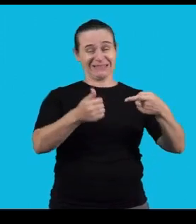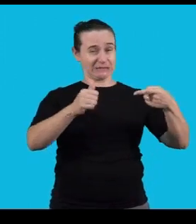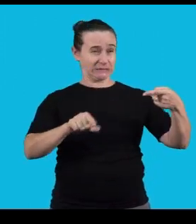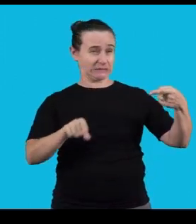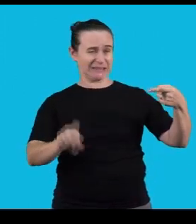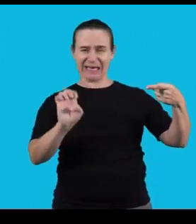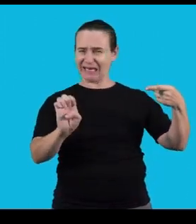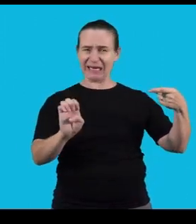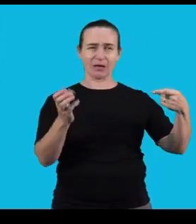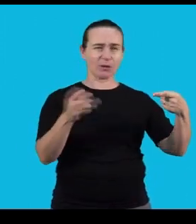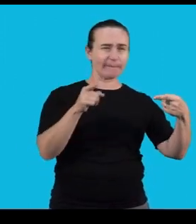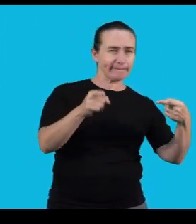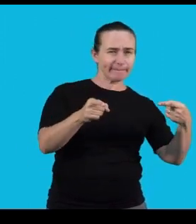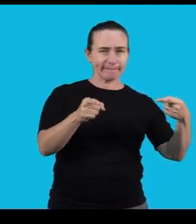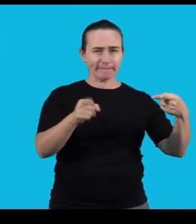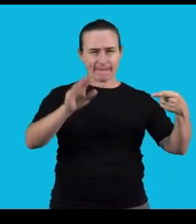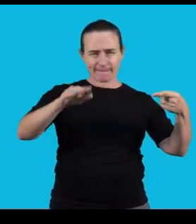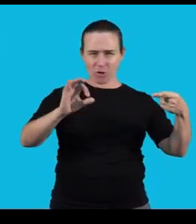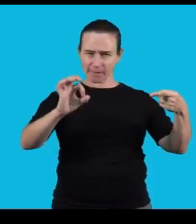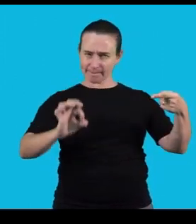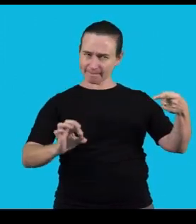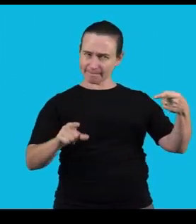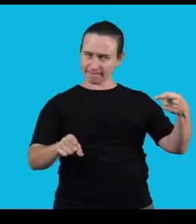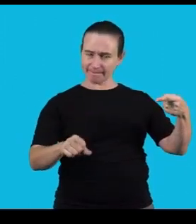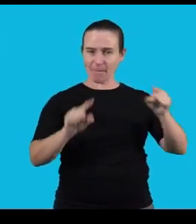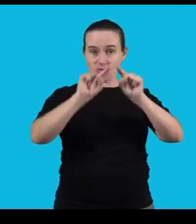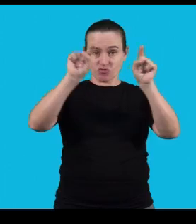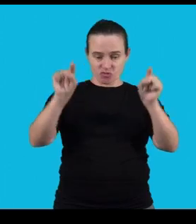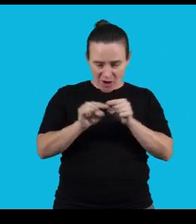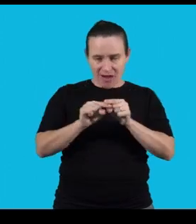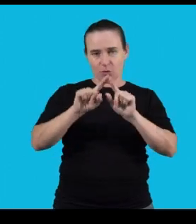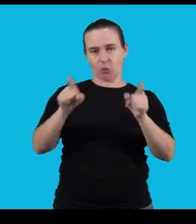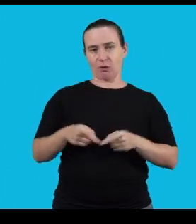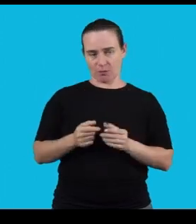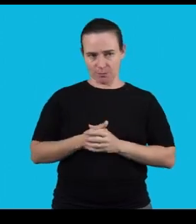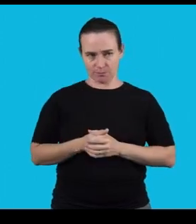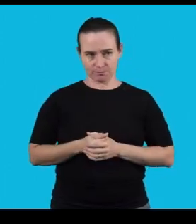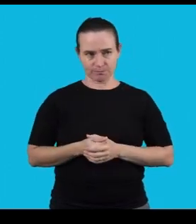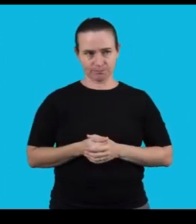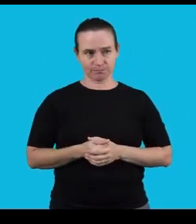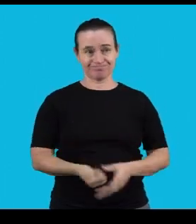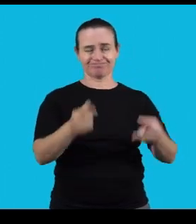E, we check this is the window, but it's the bottom one, and part E is the round window.